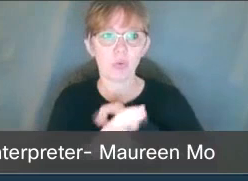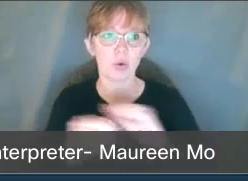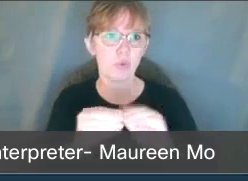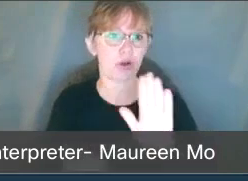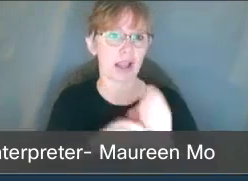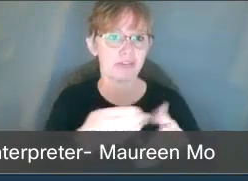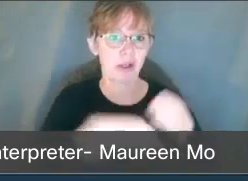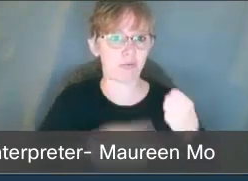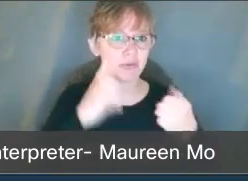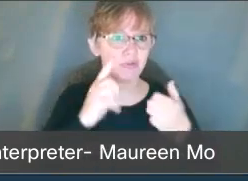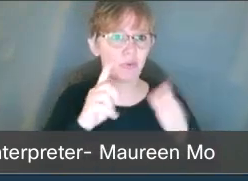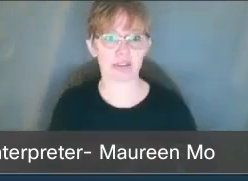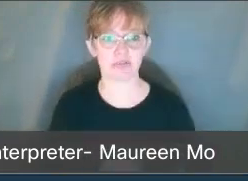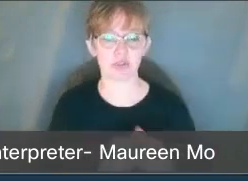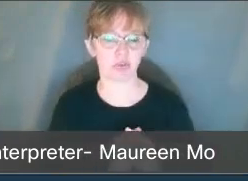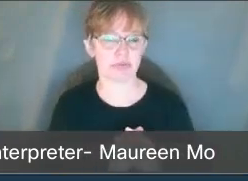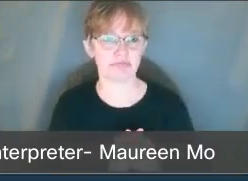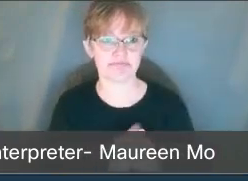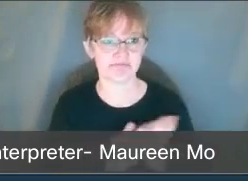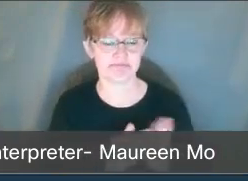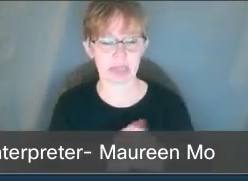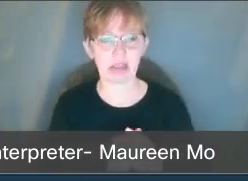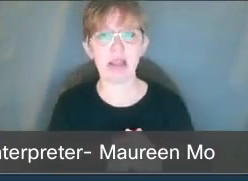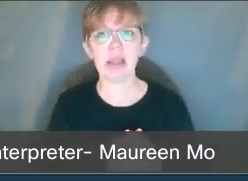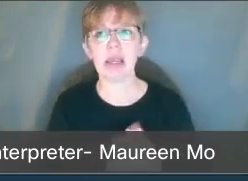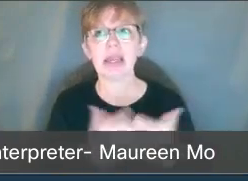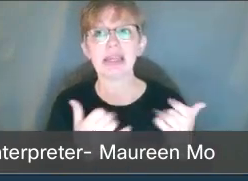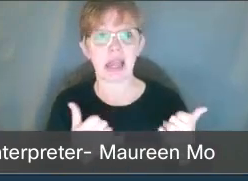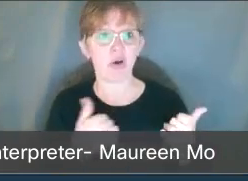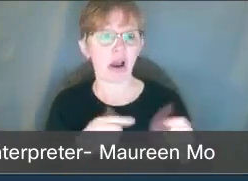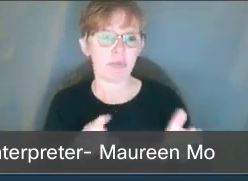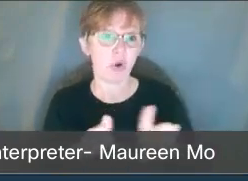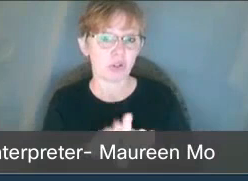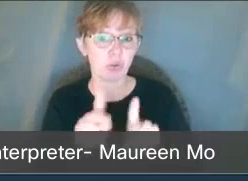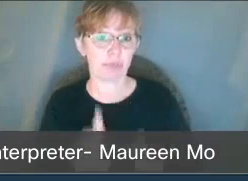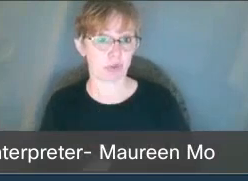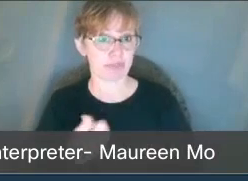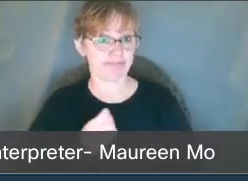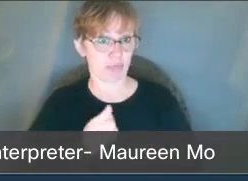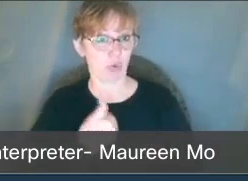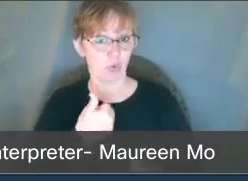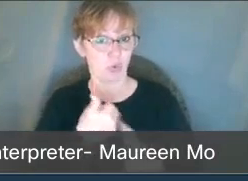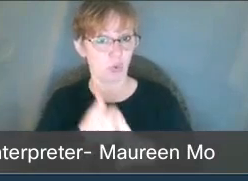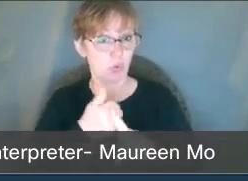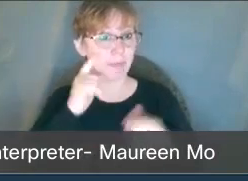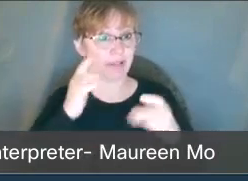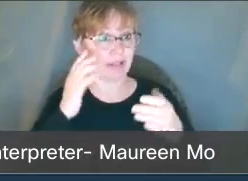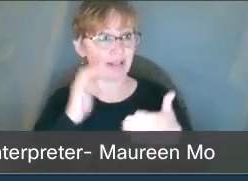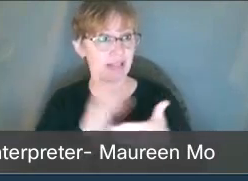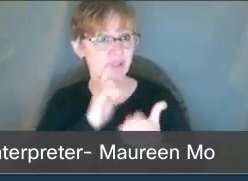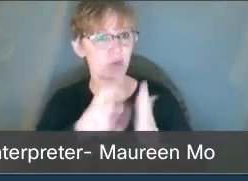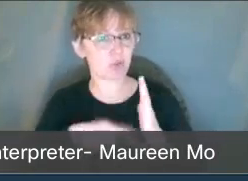individual. Now, that said, I will also say that I am someone who believes that there's a role for professional discretion.